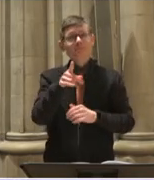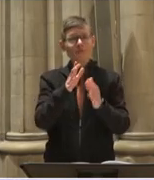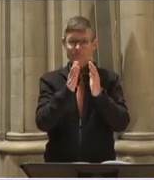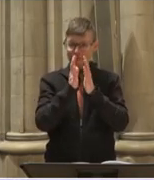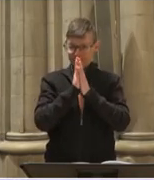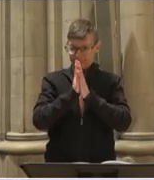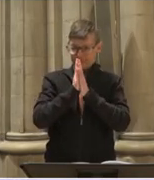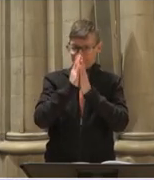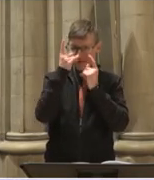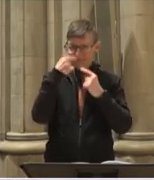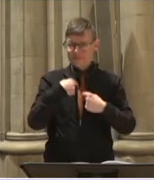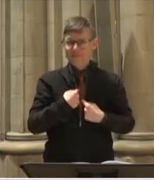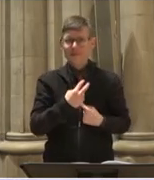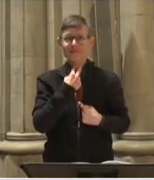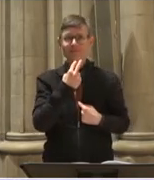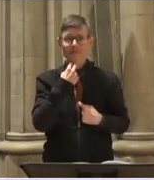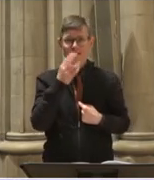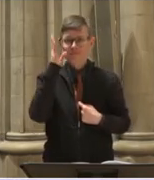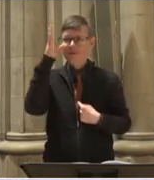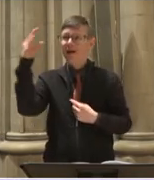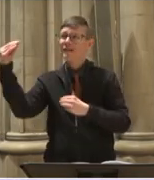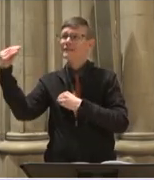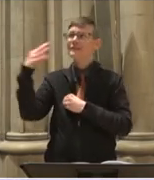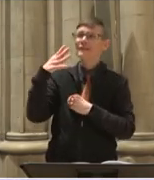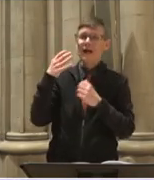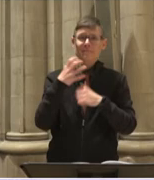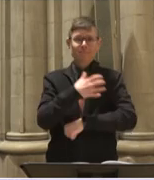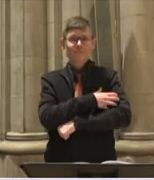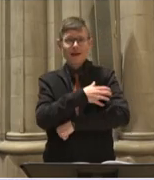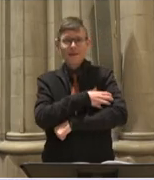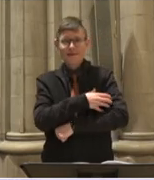pray for me that God gives me voice.